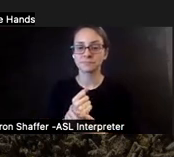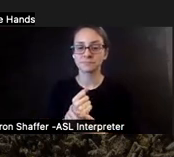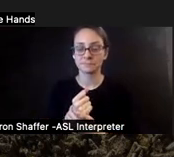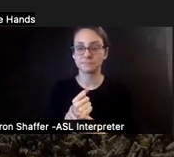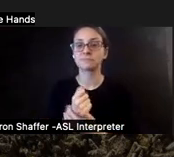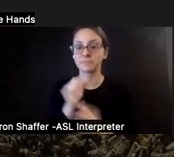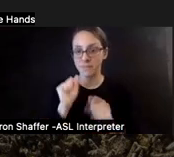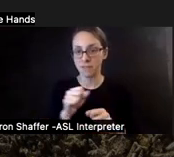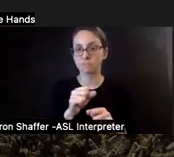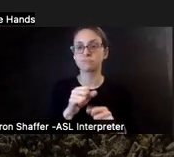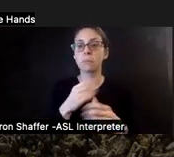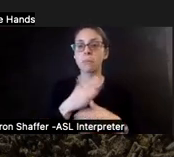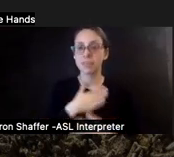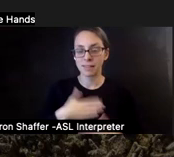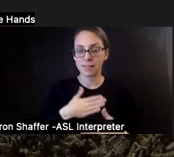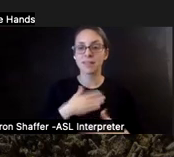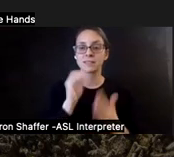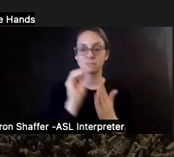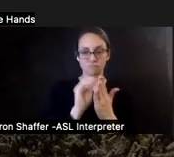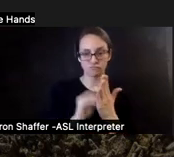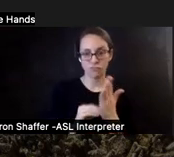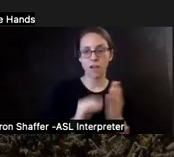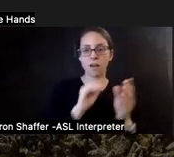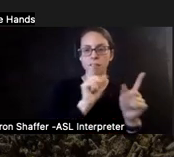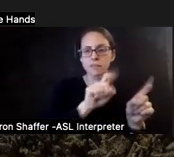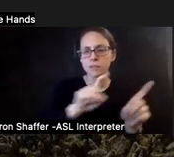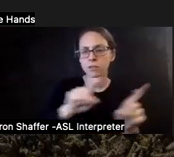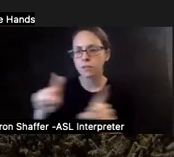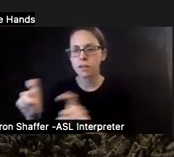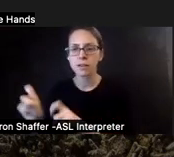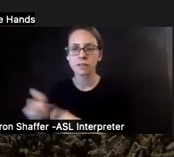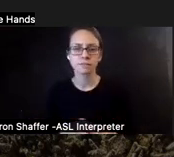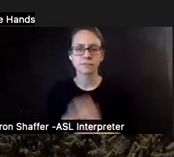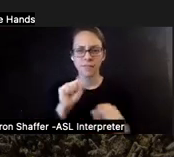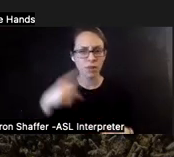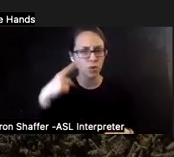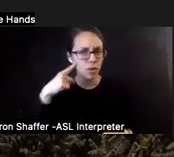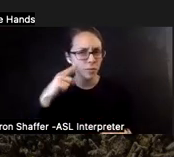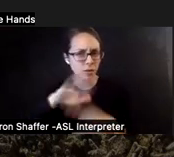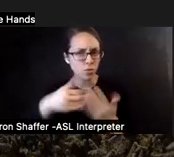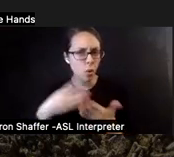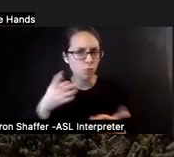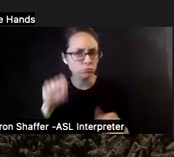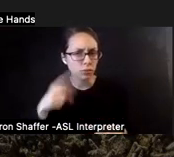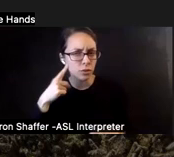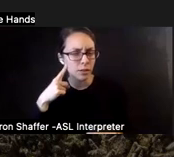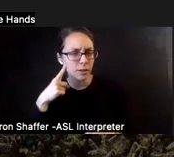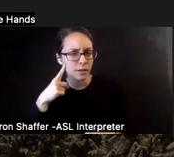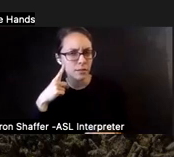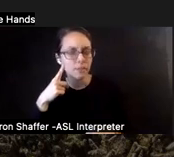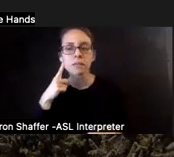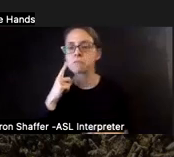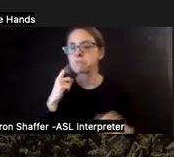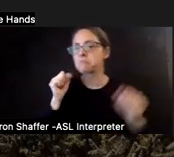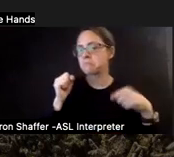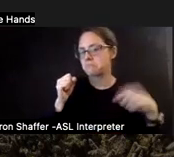survey. Is there someone having trouble being able to hear me? Christina, I'm taking care of it. Okay, thank